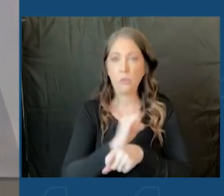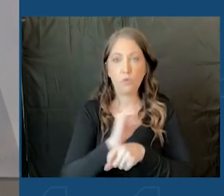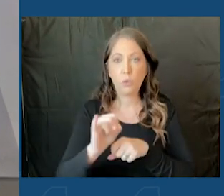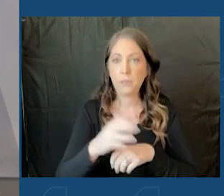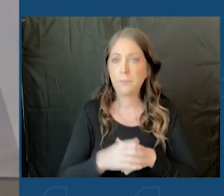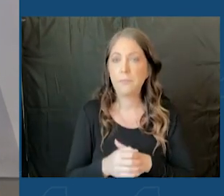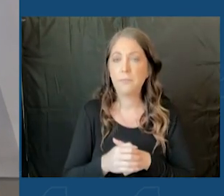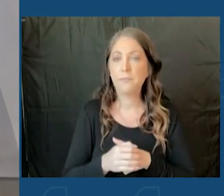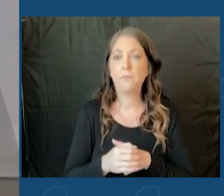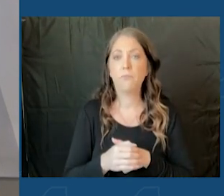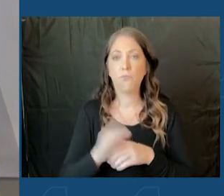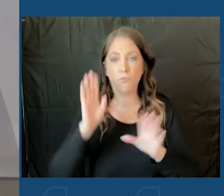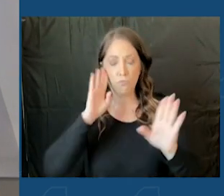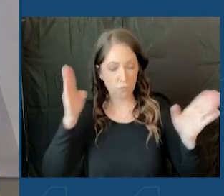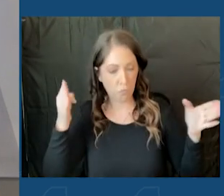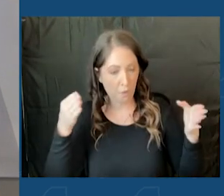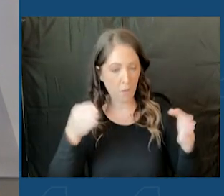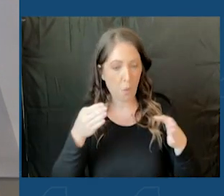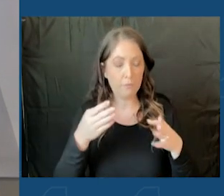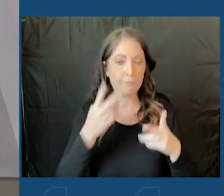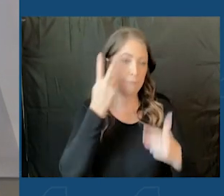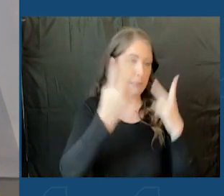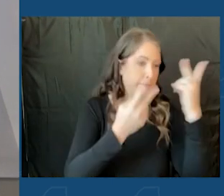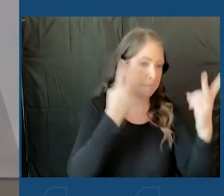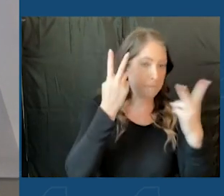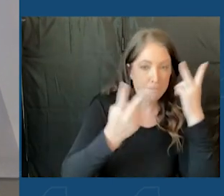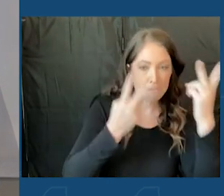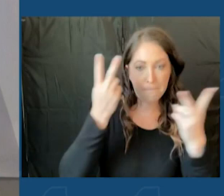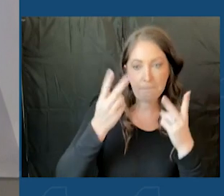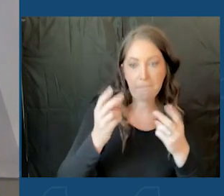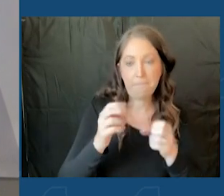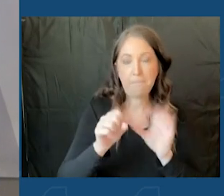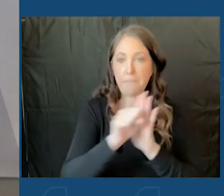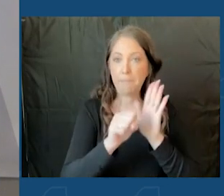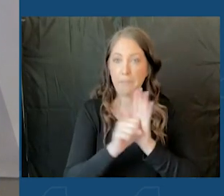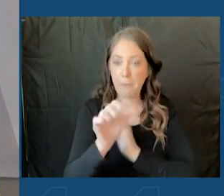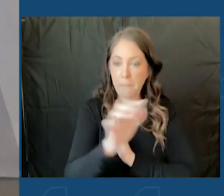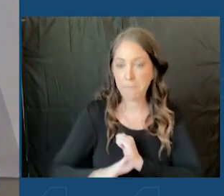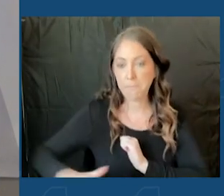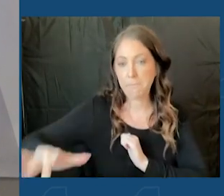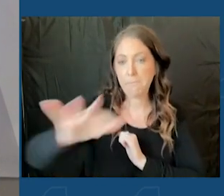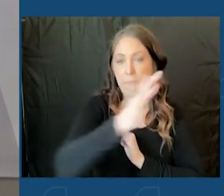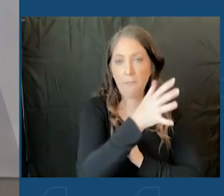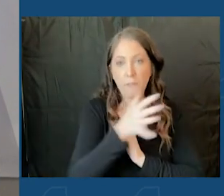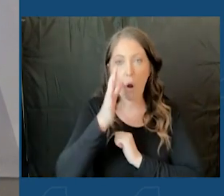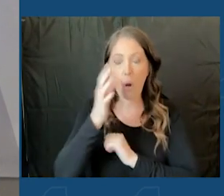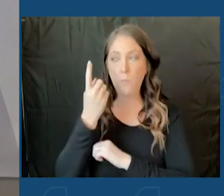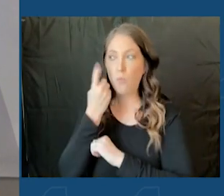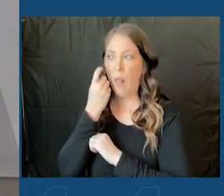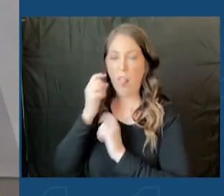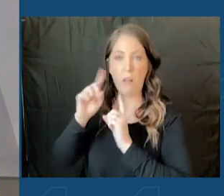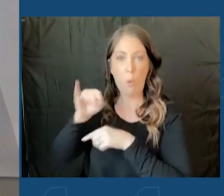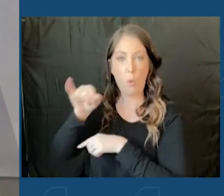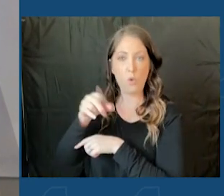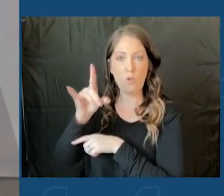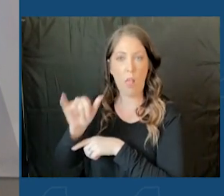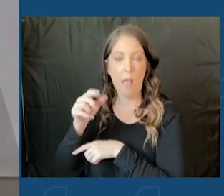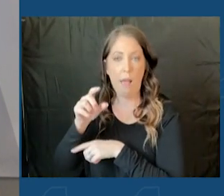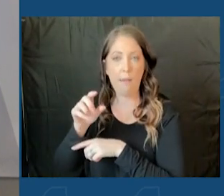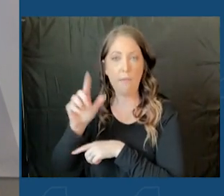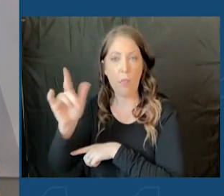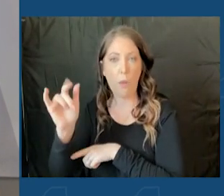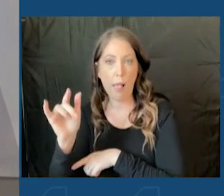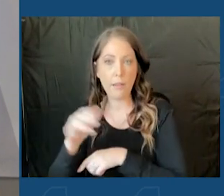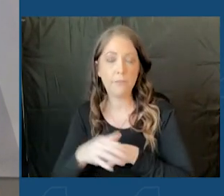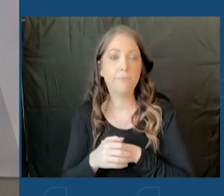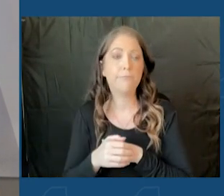tremendous amount of time visiting farms all across our state. Recently, we were on Long Island in July. Just a few weeks ago, we were up